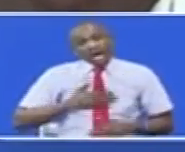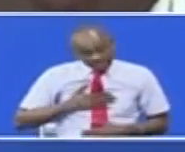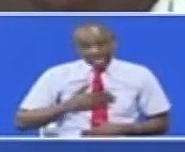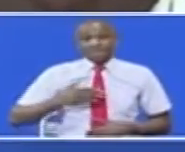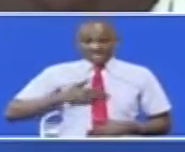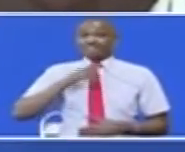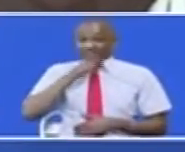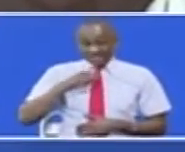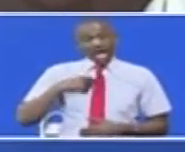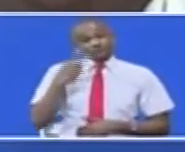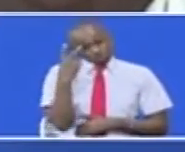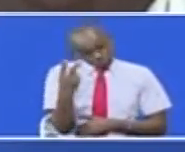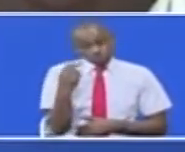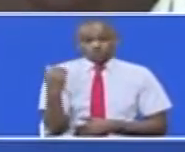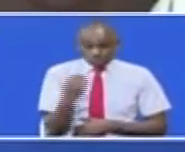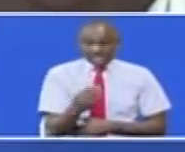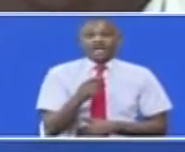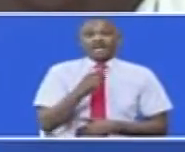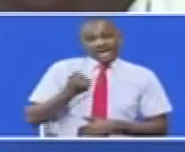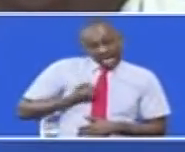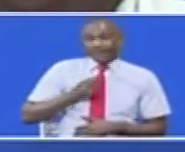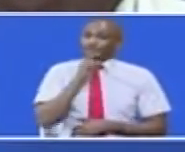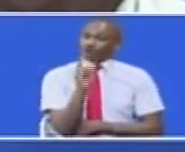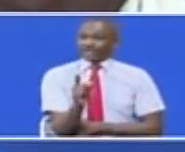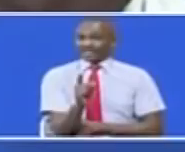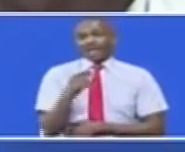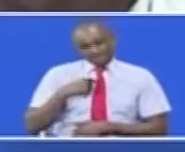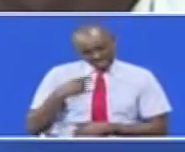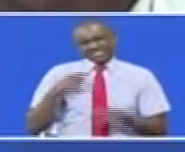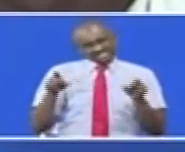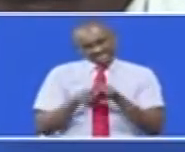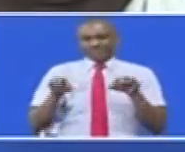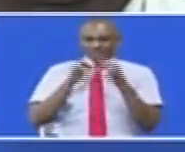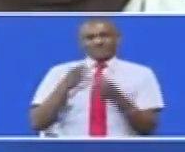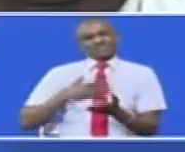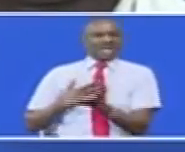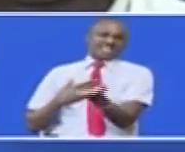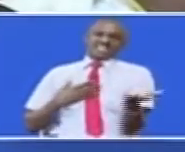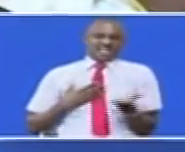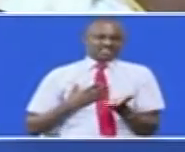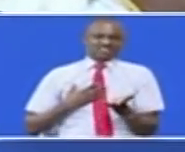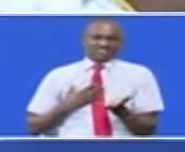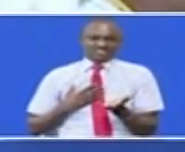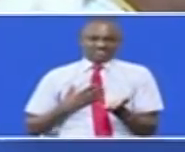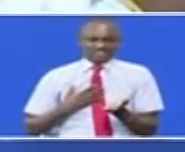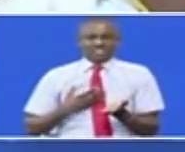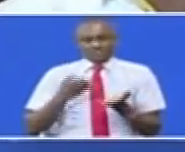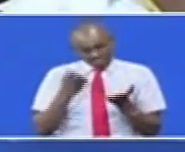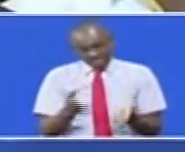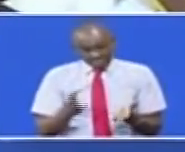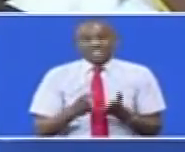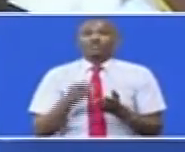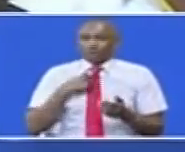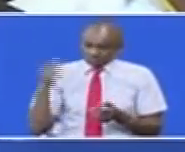am a father of two. I have a baby girl and a baby boy. So I am like, now I am in my family here. We are here to celebrate